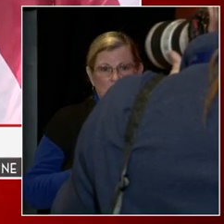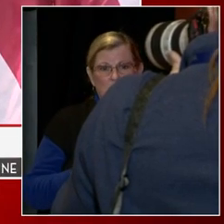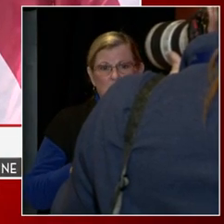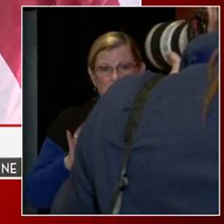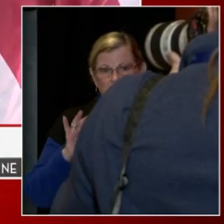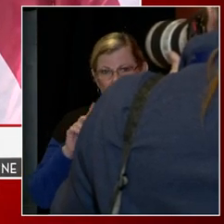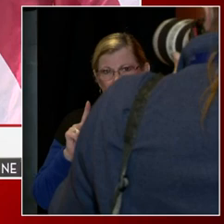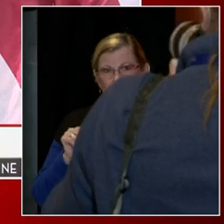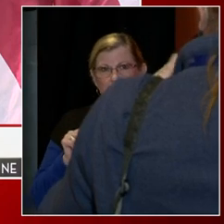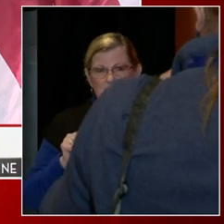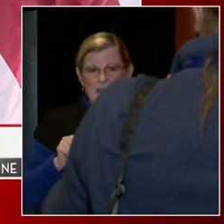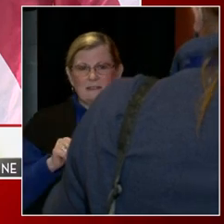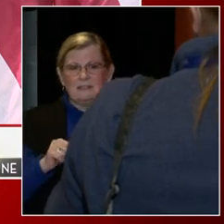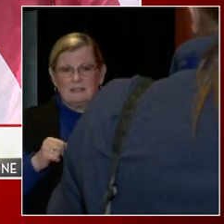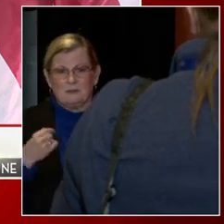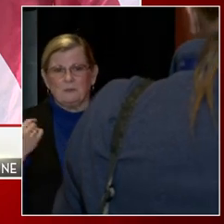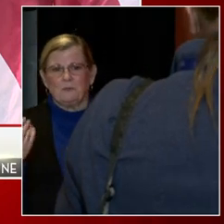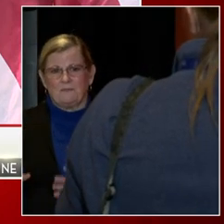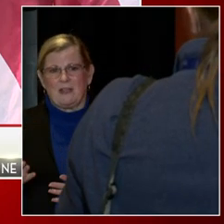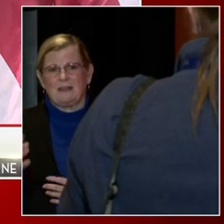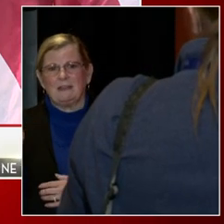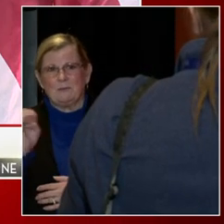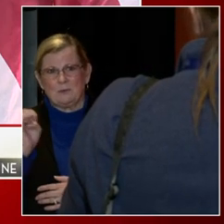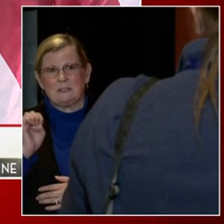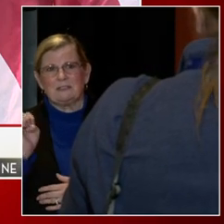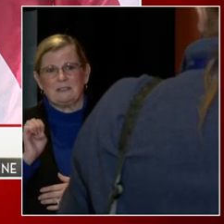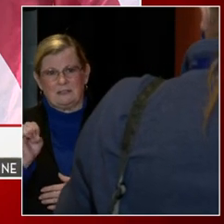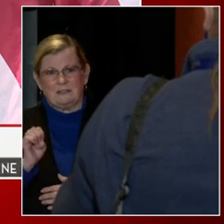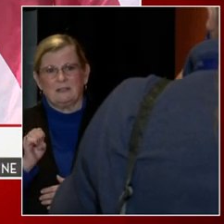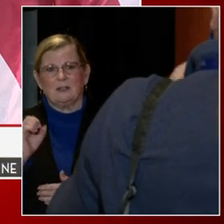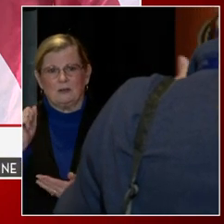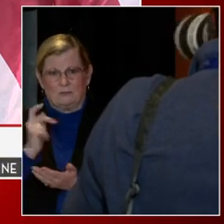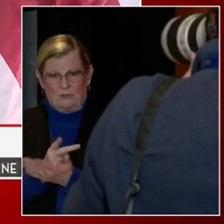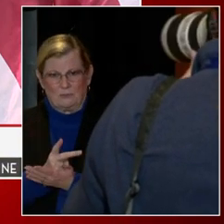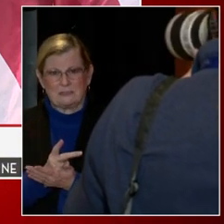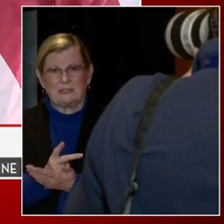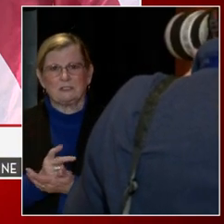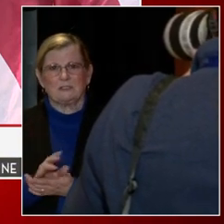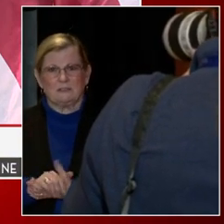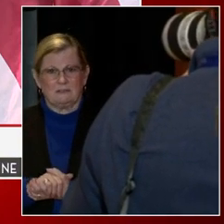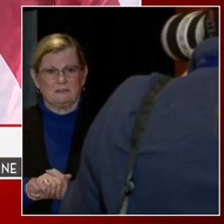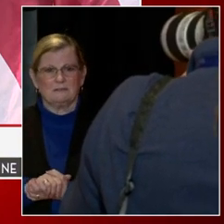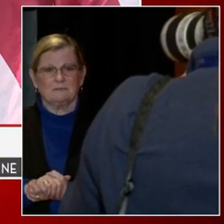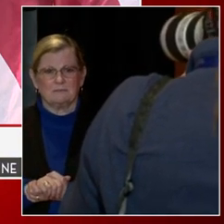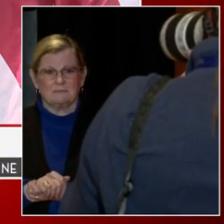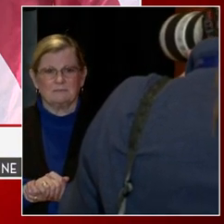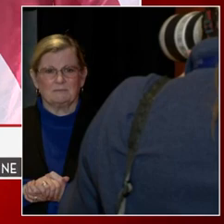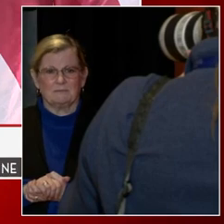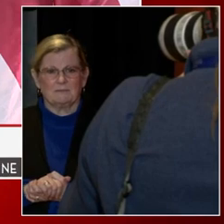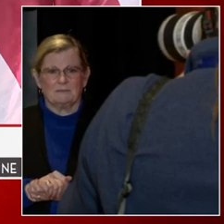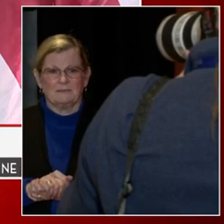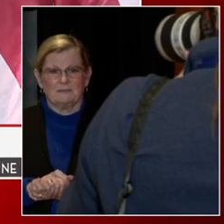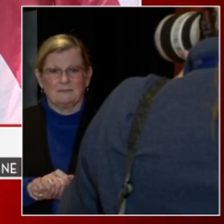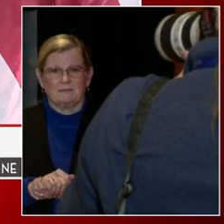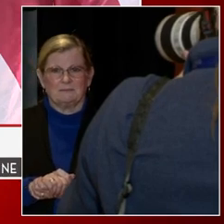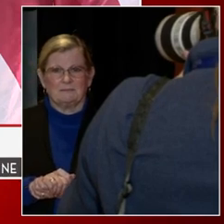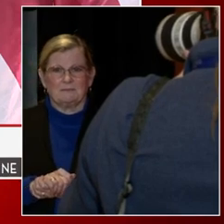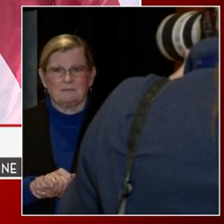its emergency use authorization, the CDC's Advisory Committee on Immunization Practices convening over the weekend,